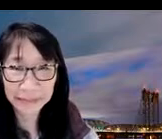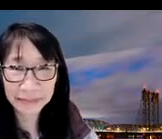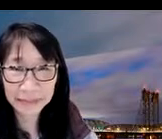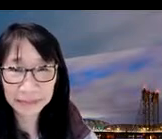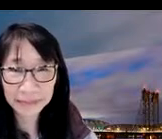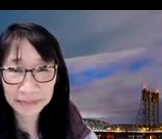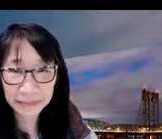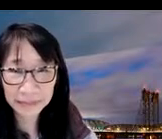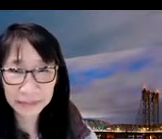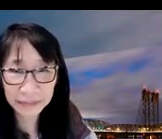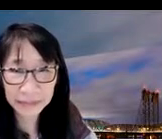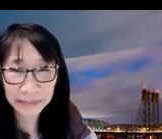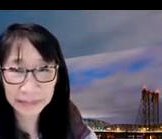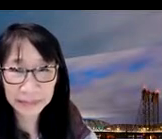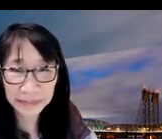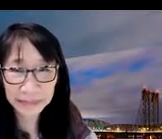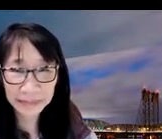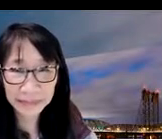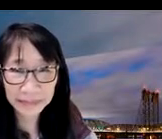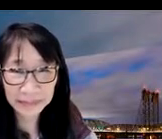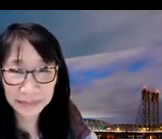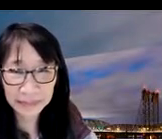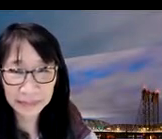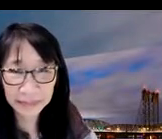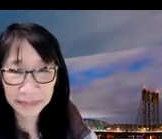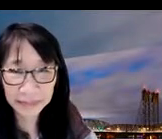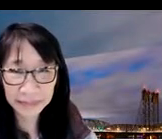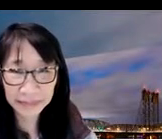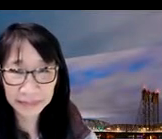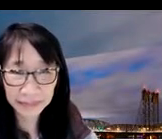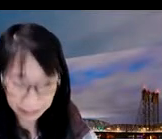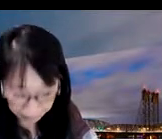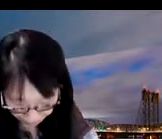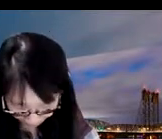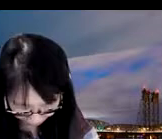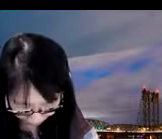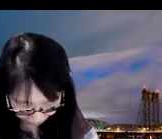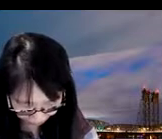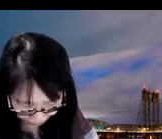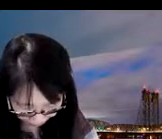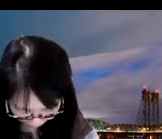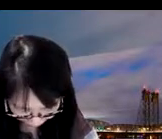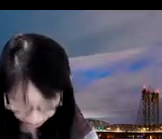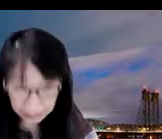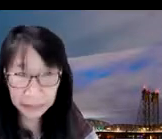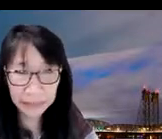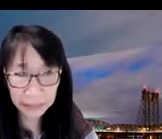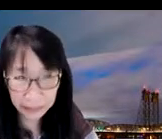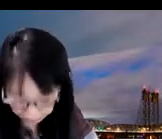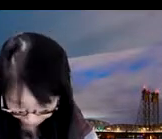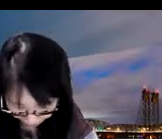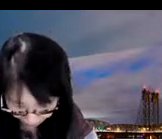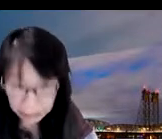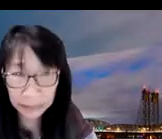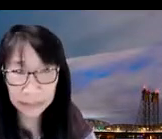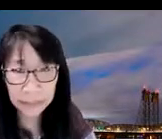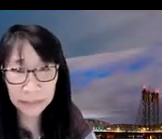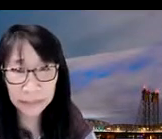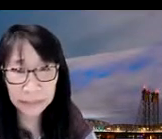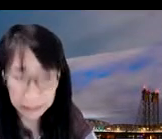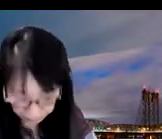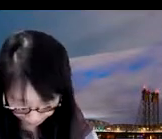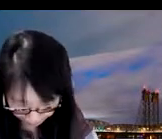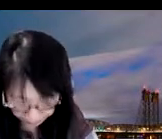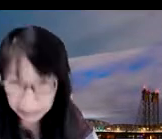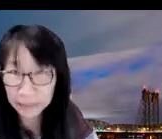was a gift in recognition of one of 2 trips I've made bicycling across the US. My